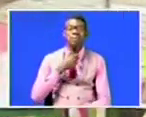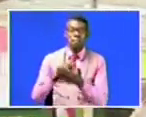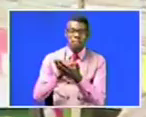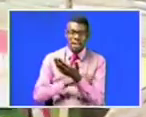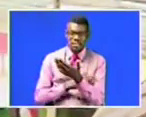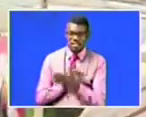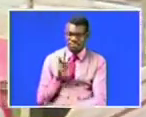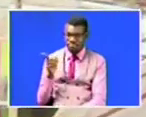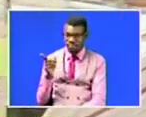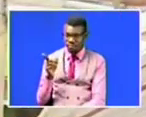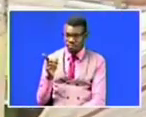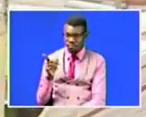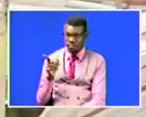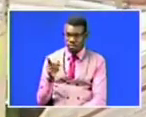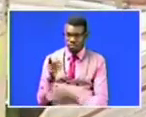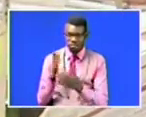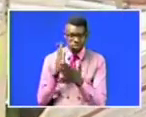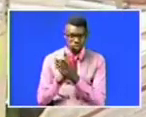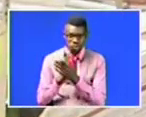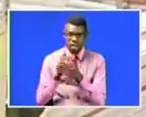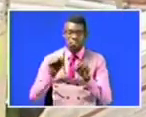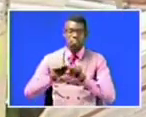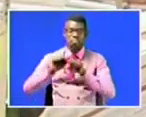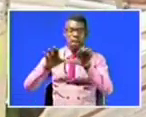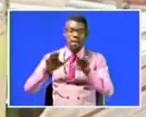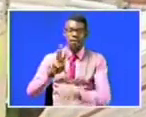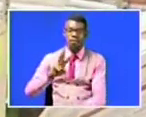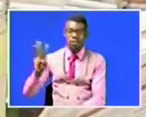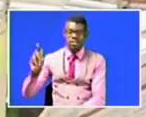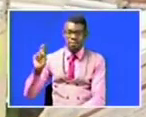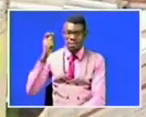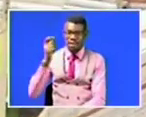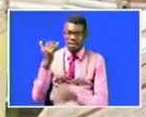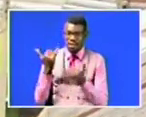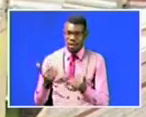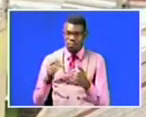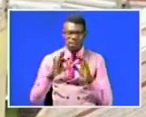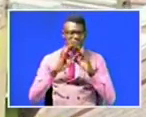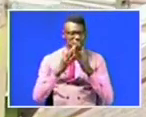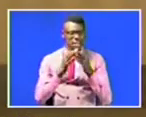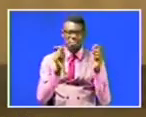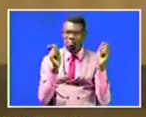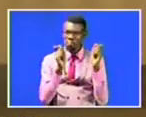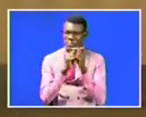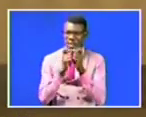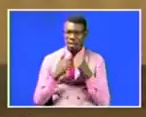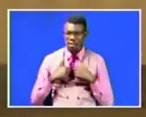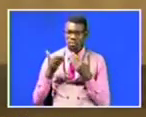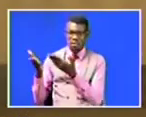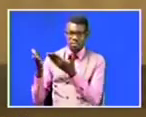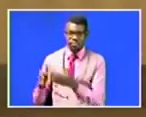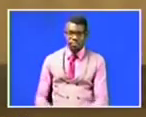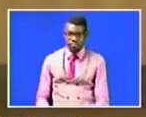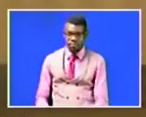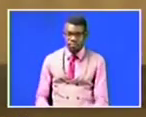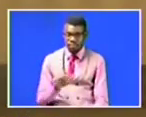throat cancer, showed its ugly face in this region and is causing agony to families here. This region,